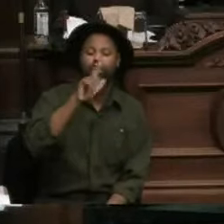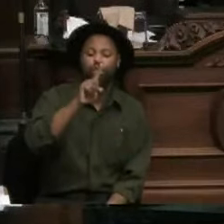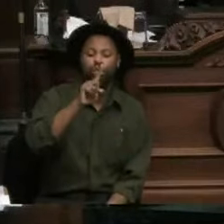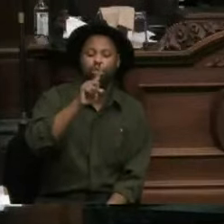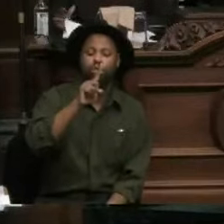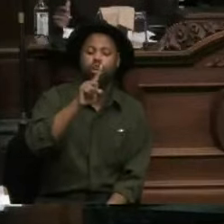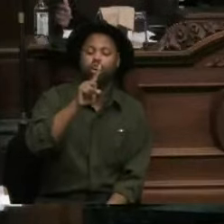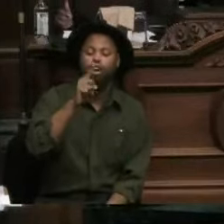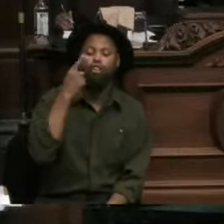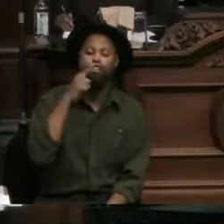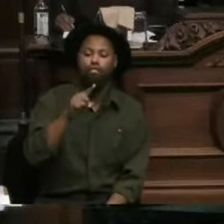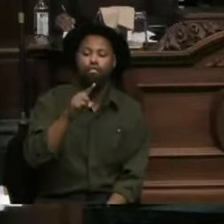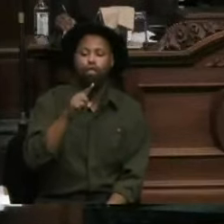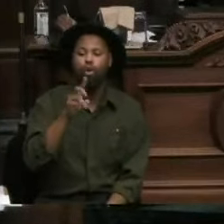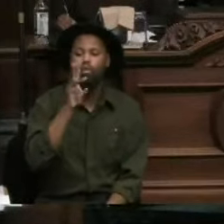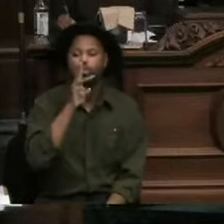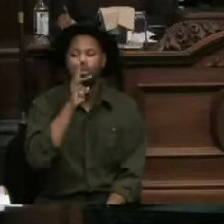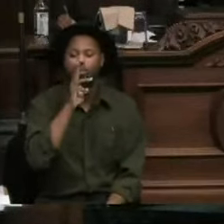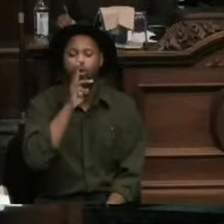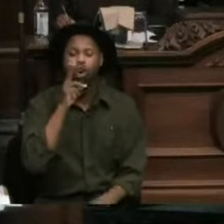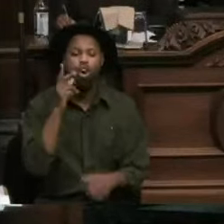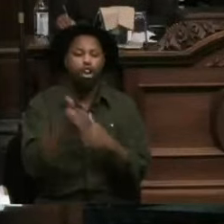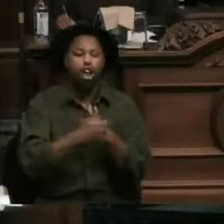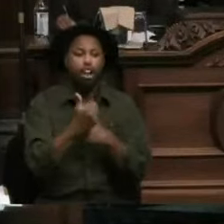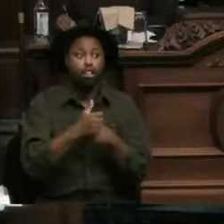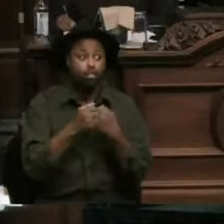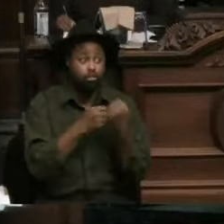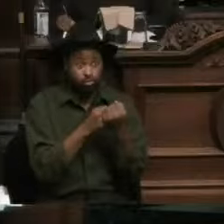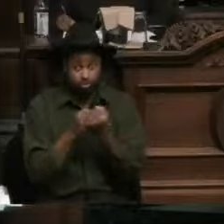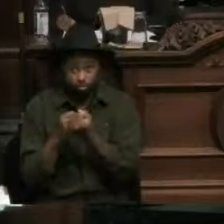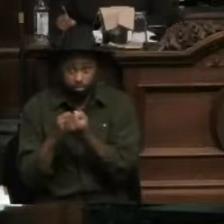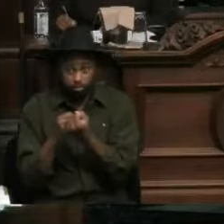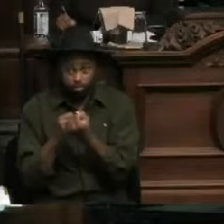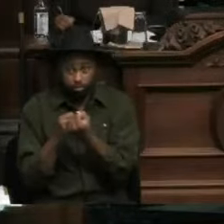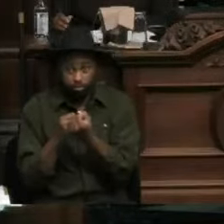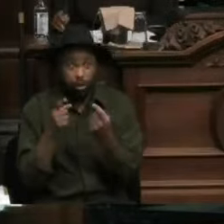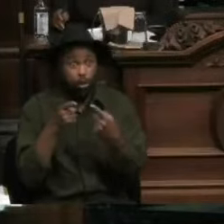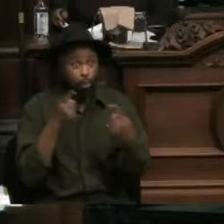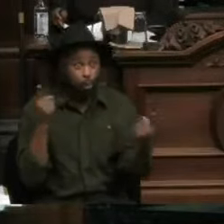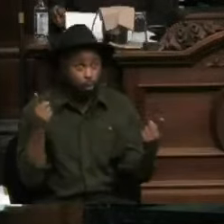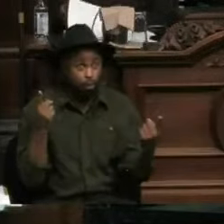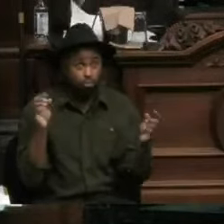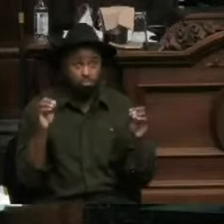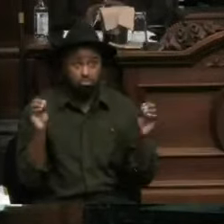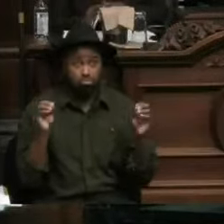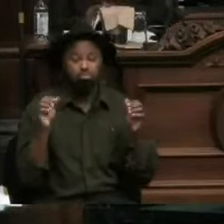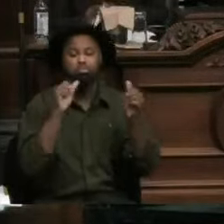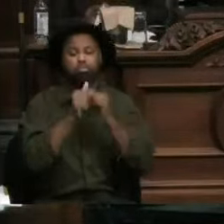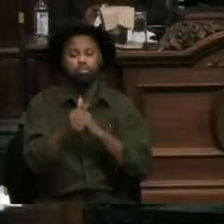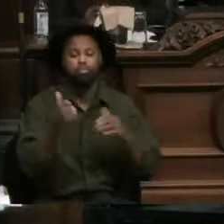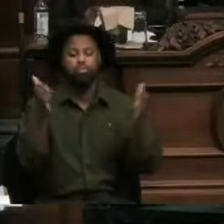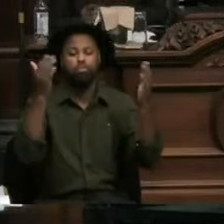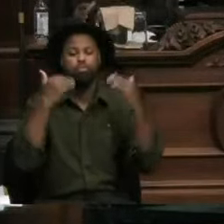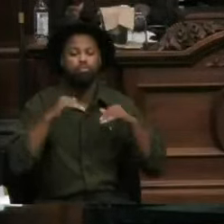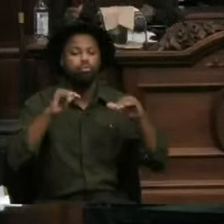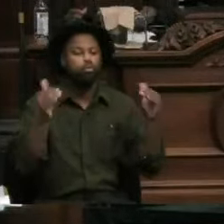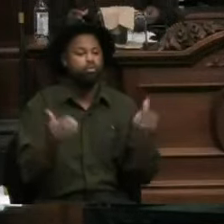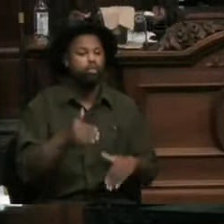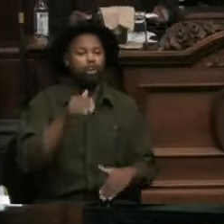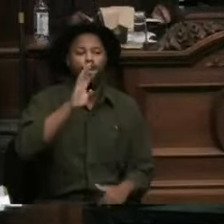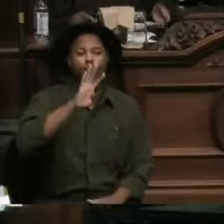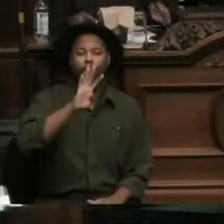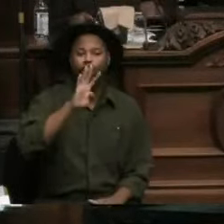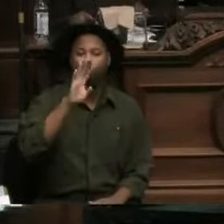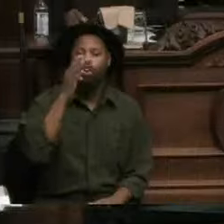water hydrants. All in favor, please say aye. Aye. Aye. Any opposed? Motion carries. Introductory number